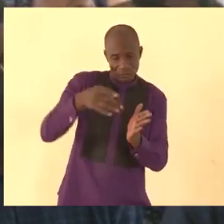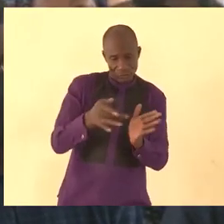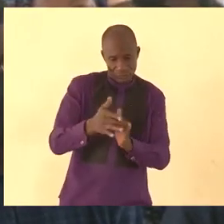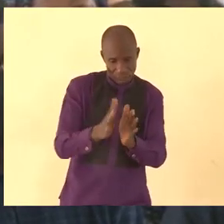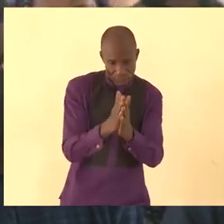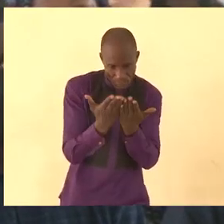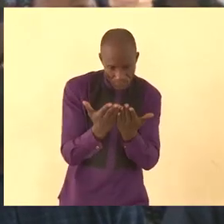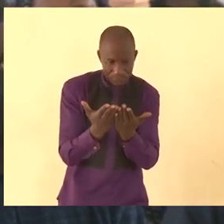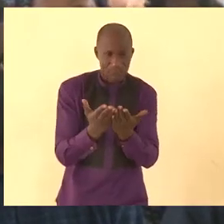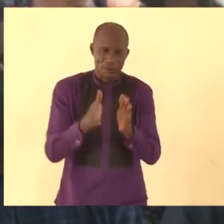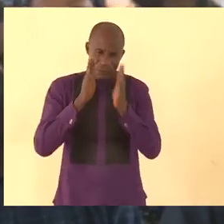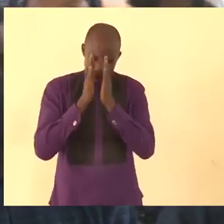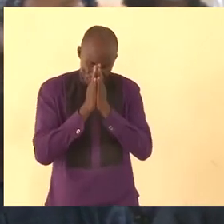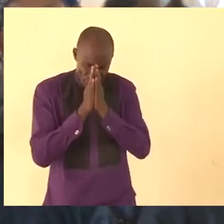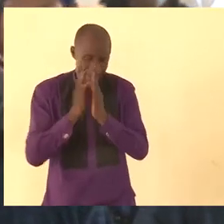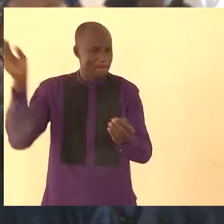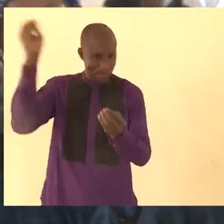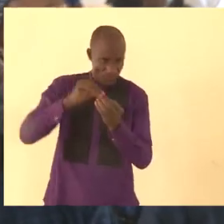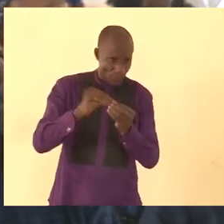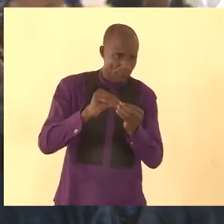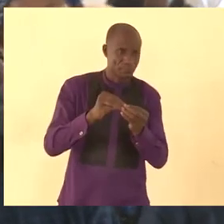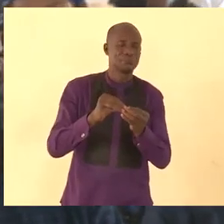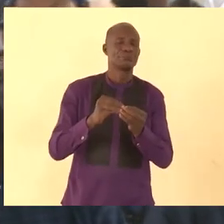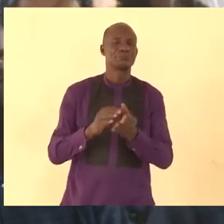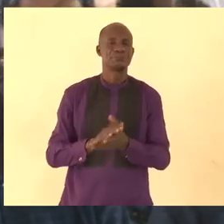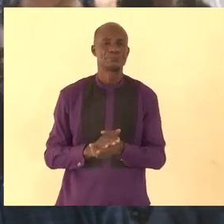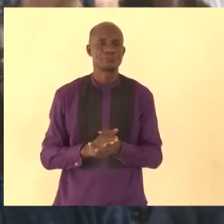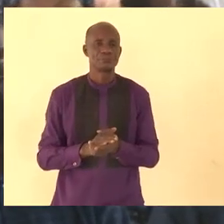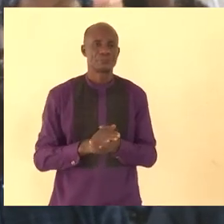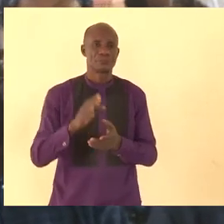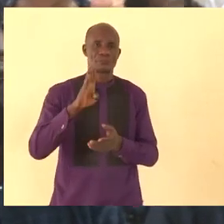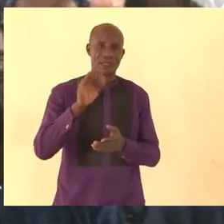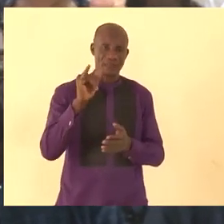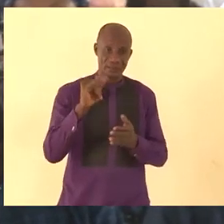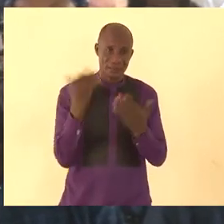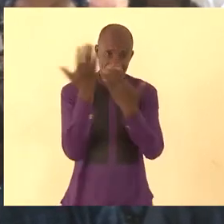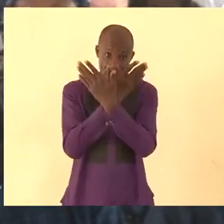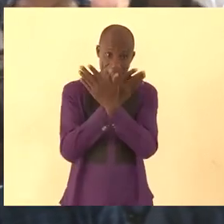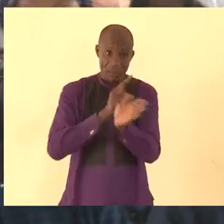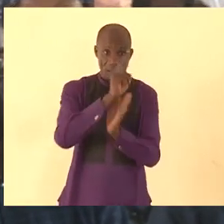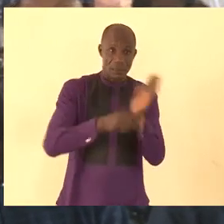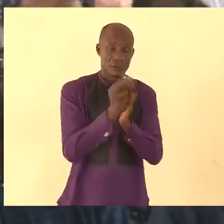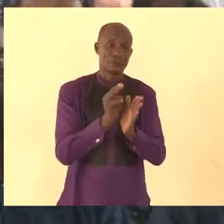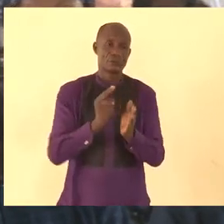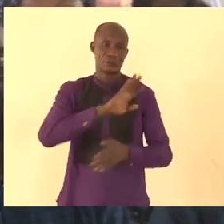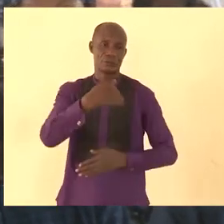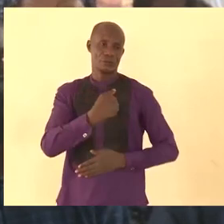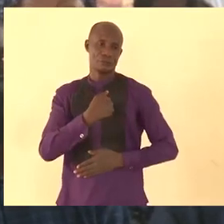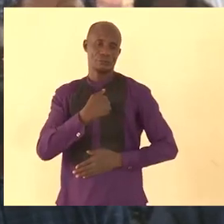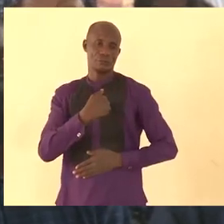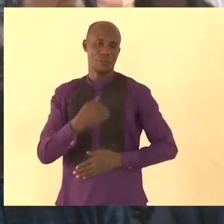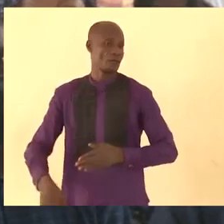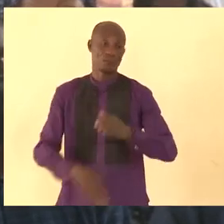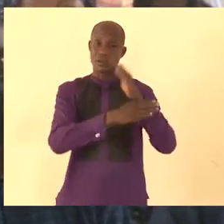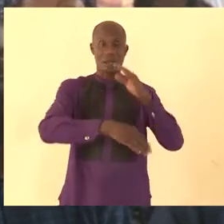pray more, to have more dark hours of the soul. By dark hours of the soul is when I shut out